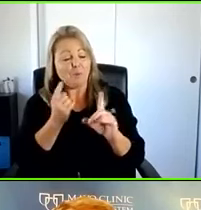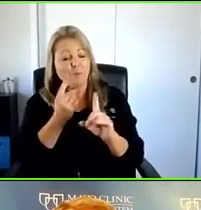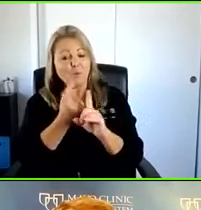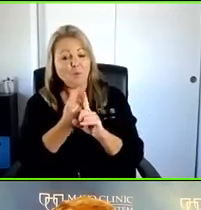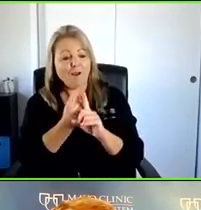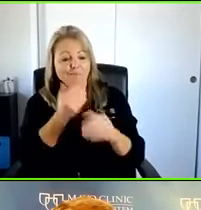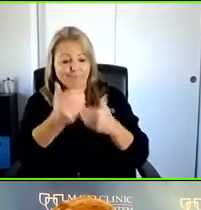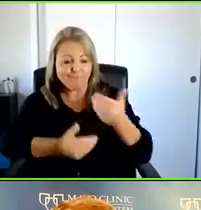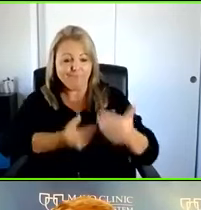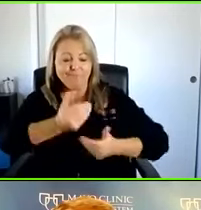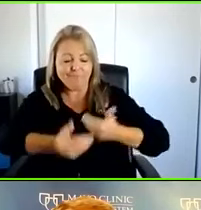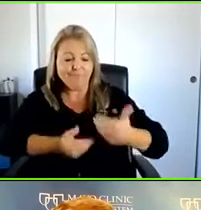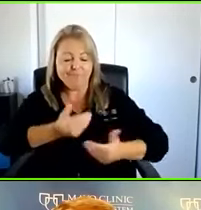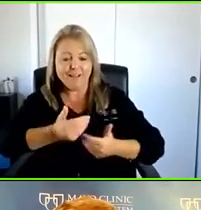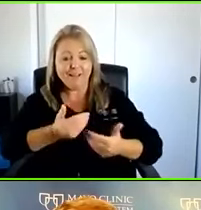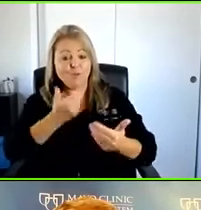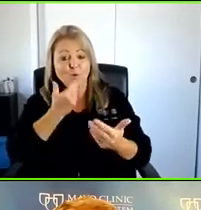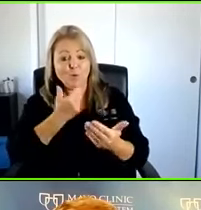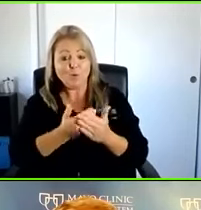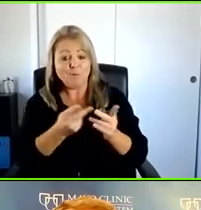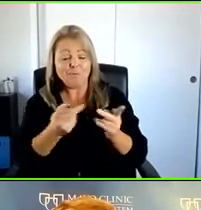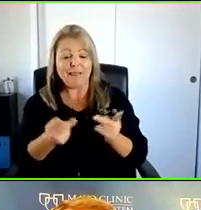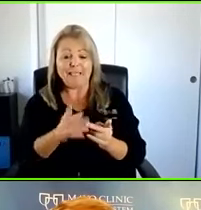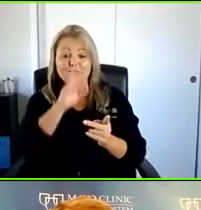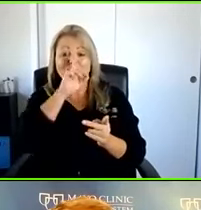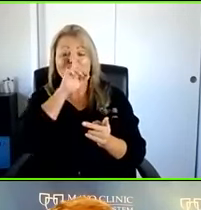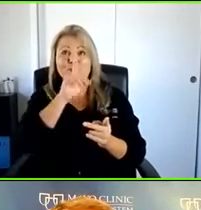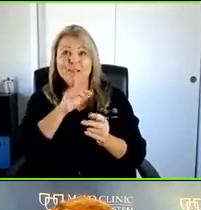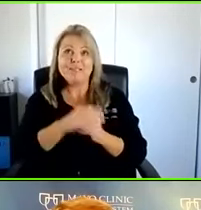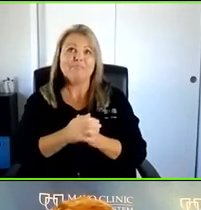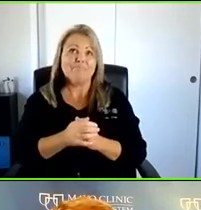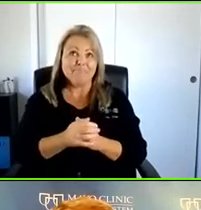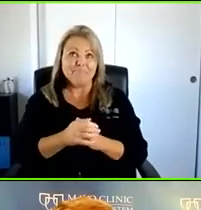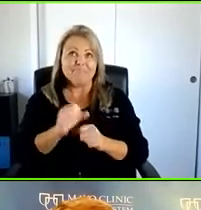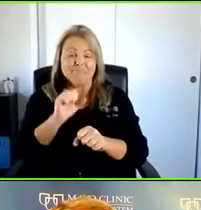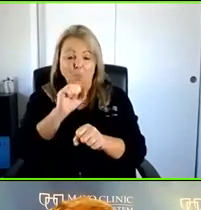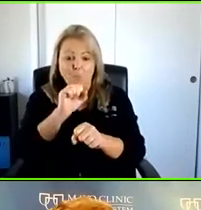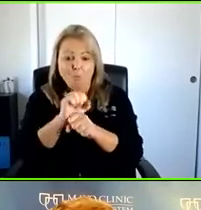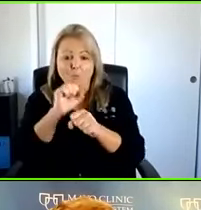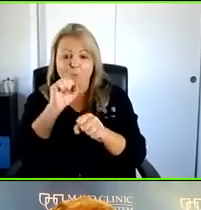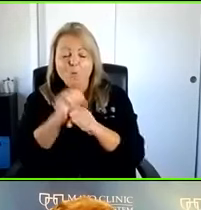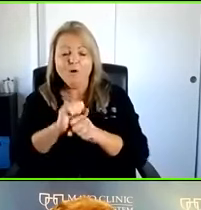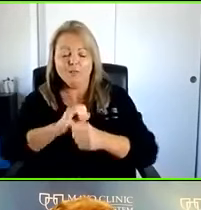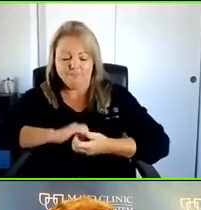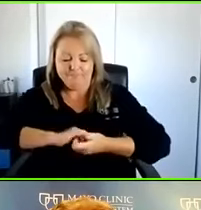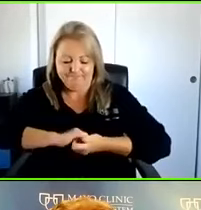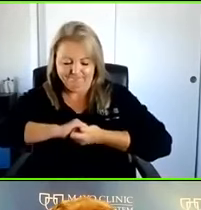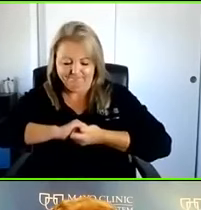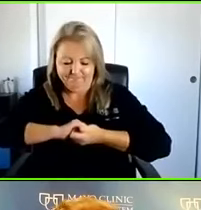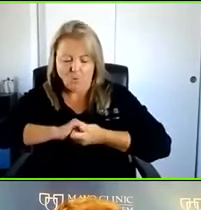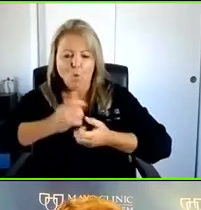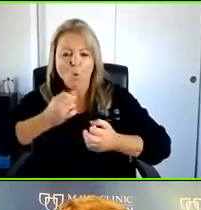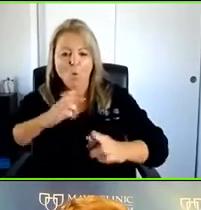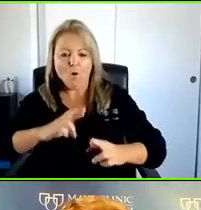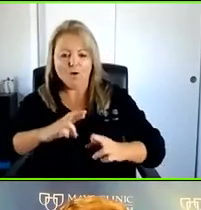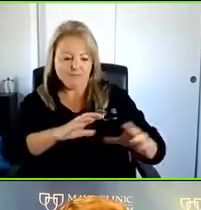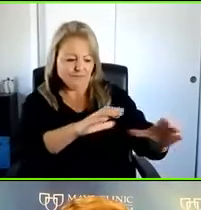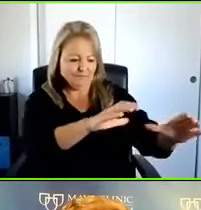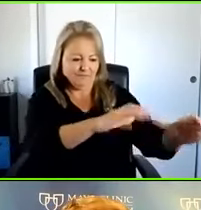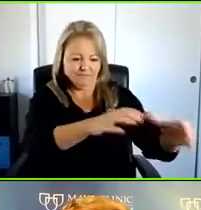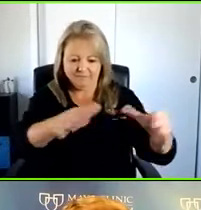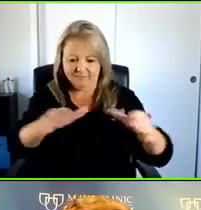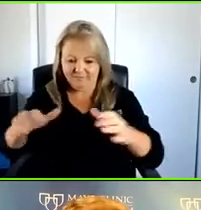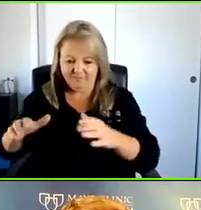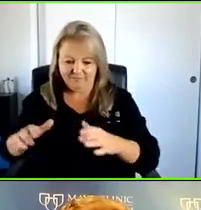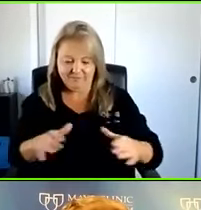a good place we're at right now. This is really due to the work, and maybe the word I'll use is disciplines that have been used by our